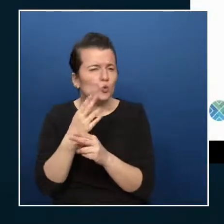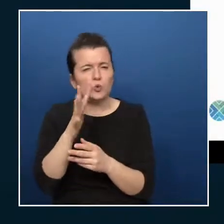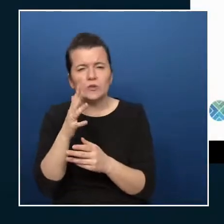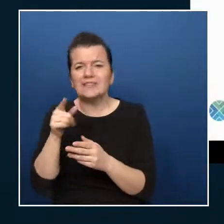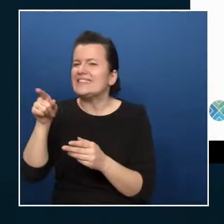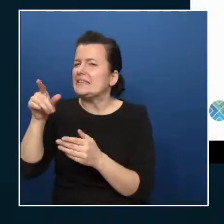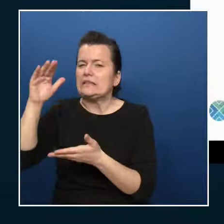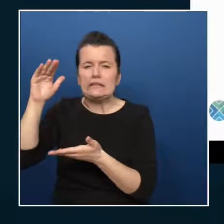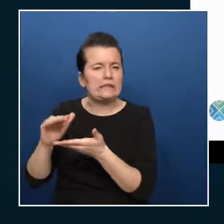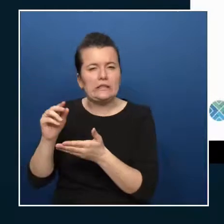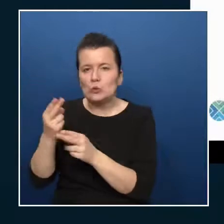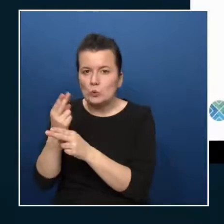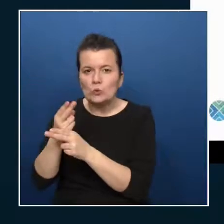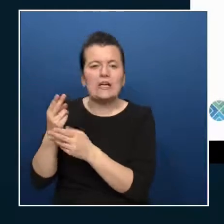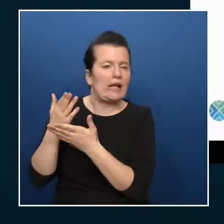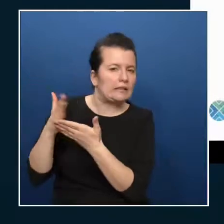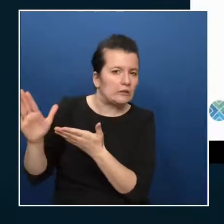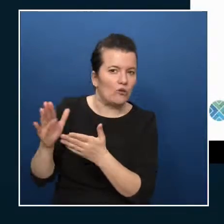So